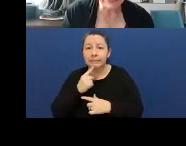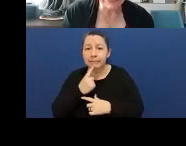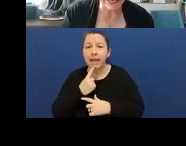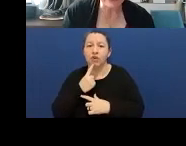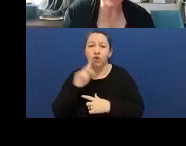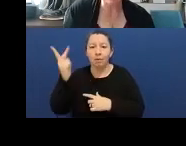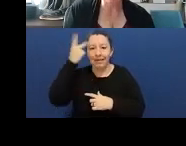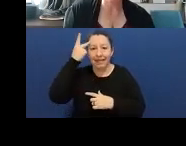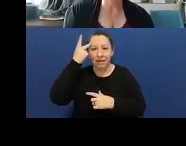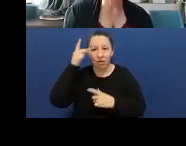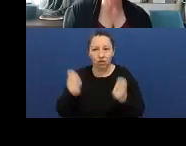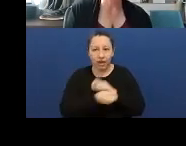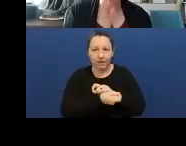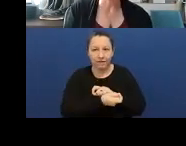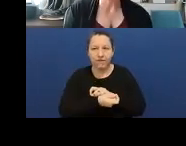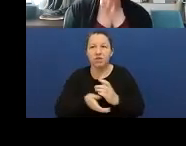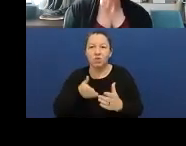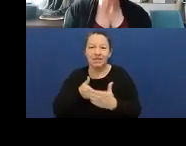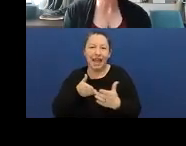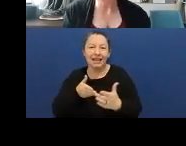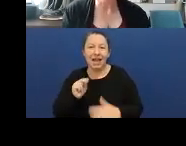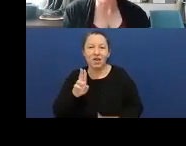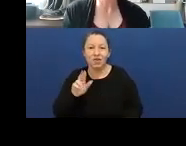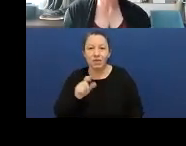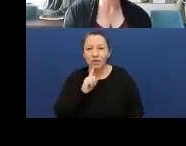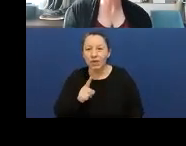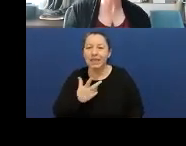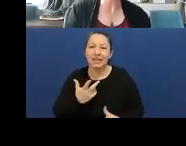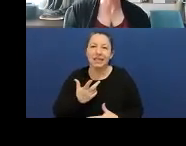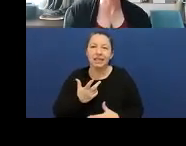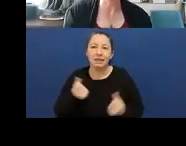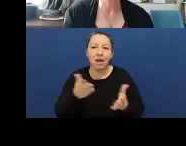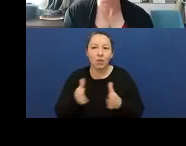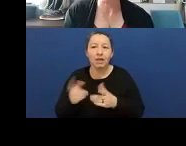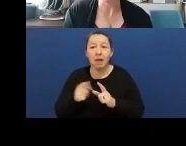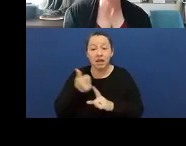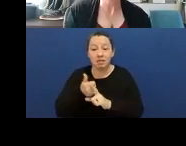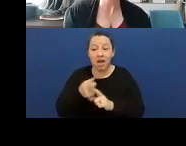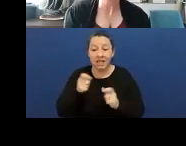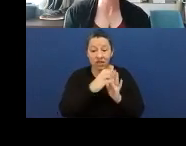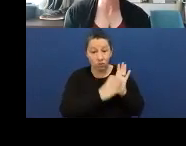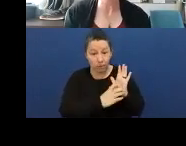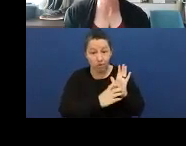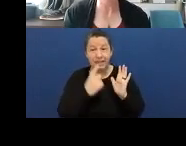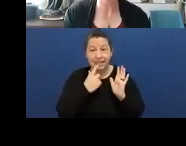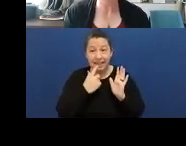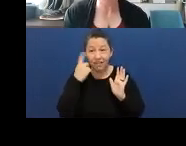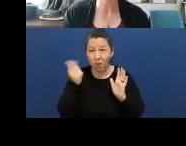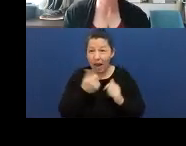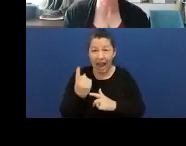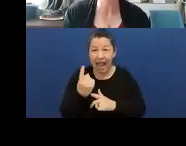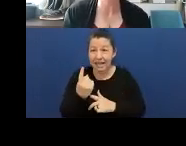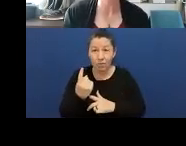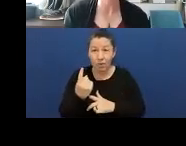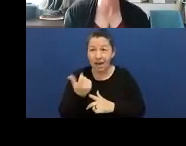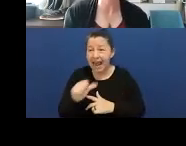And he says in this particular inscription, as for any Nubian of Nubia, his work as a slave